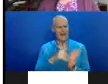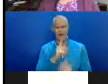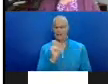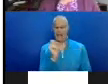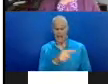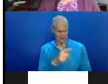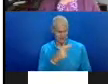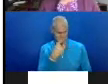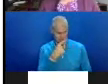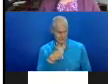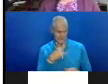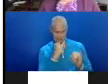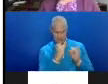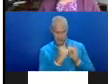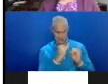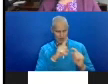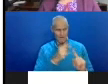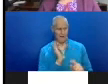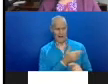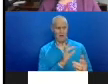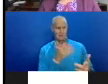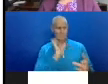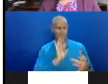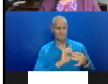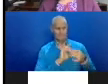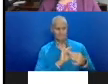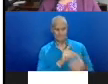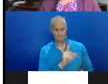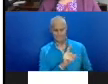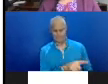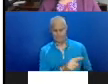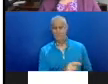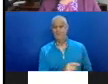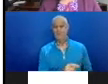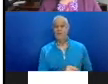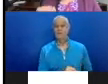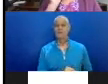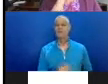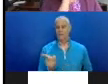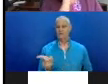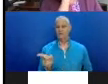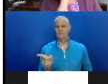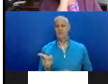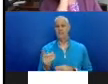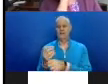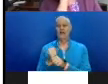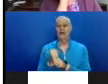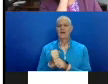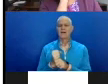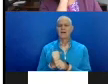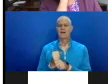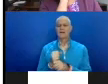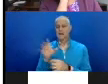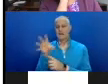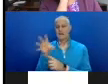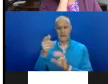me interview him about our relationship. And so what she did was she got camera and